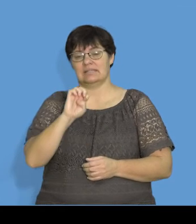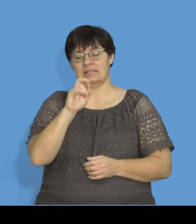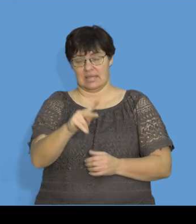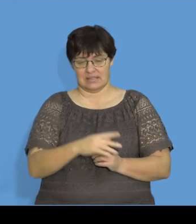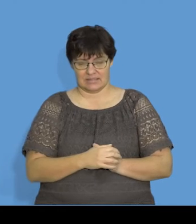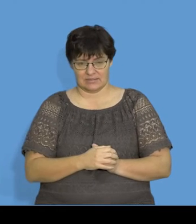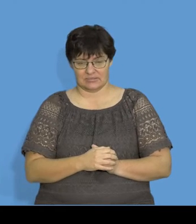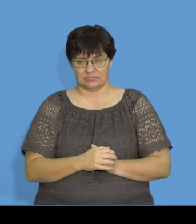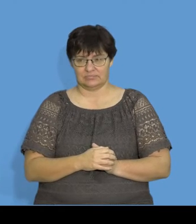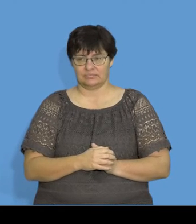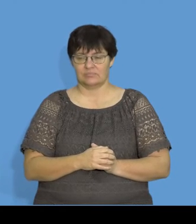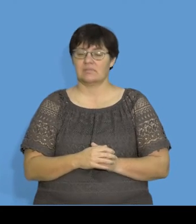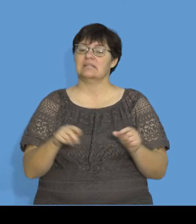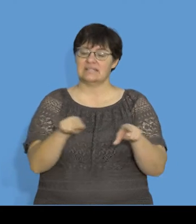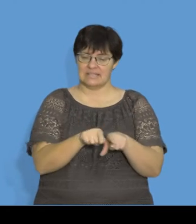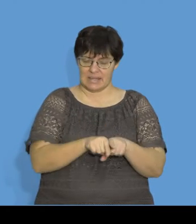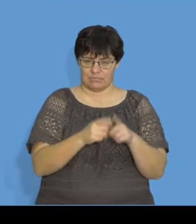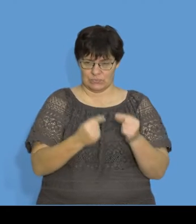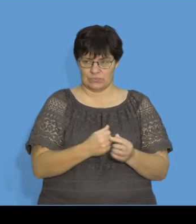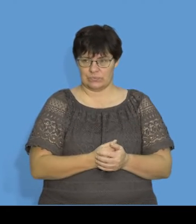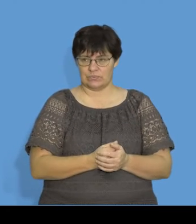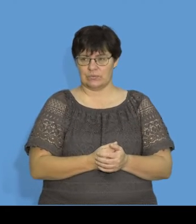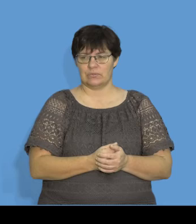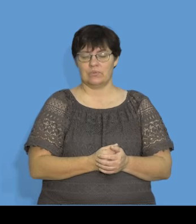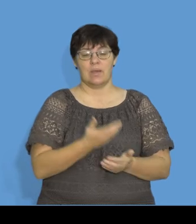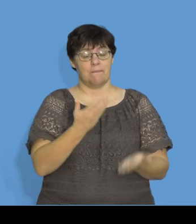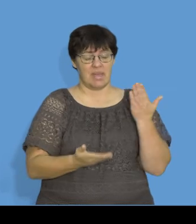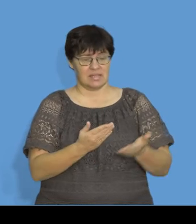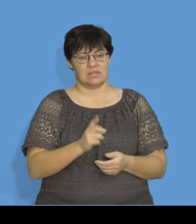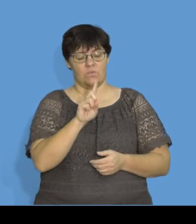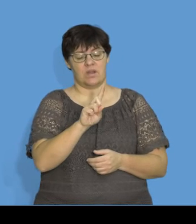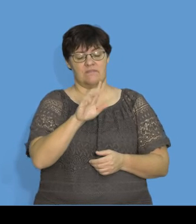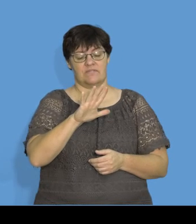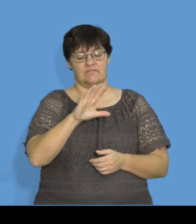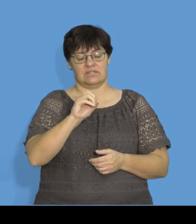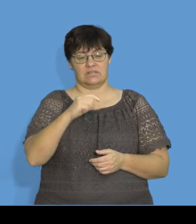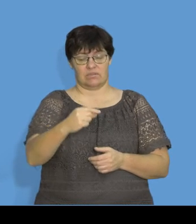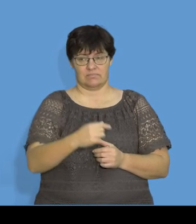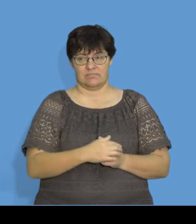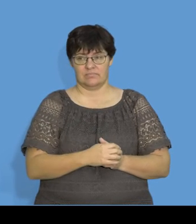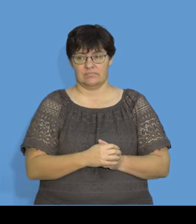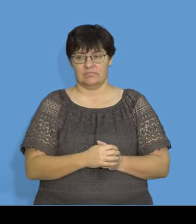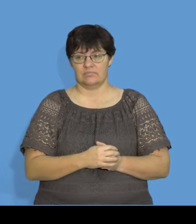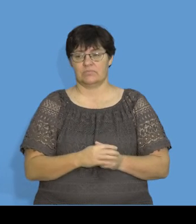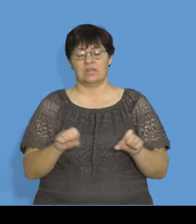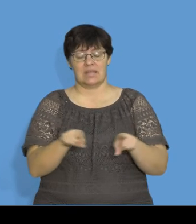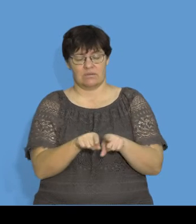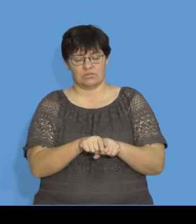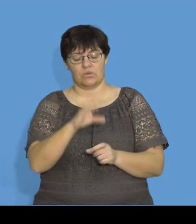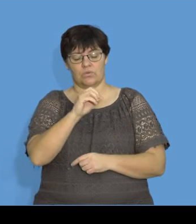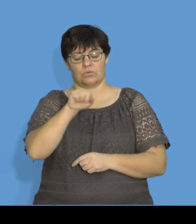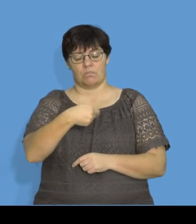kinetic energy. Alrighty, so we do the same thing. Mass, 150 grams,